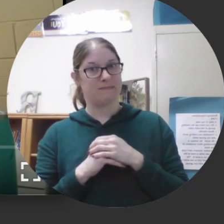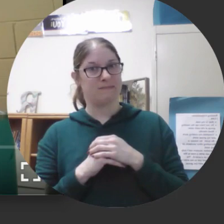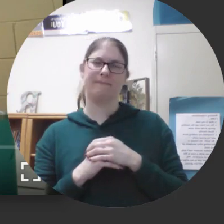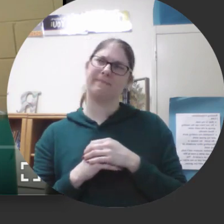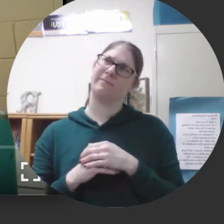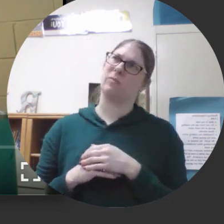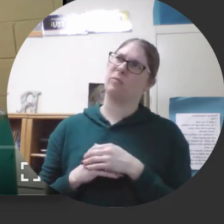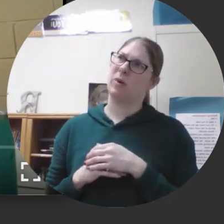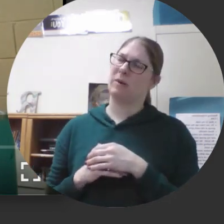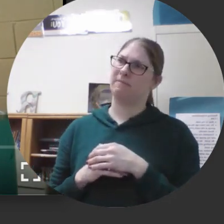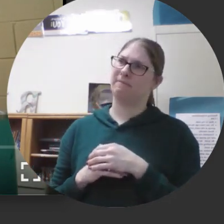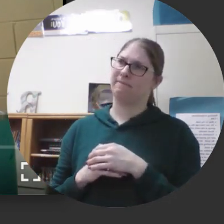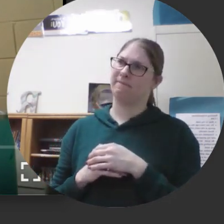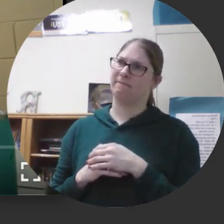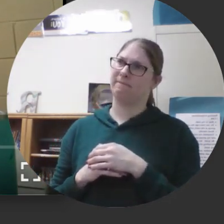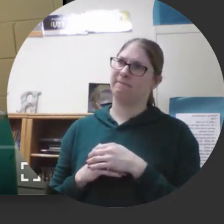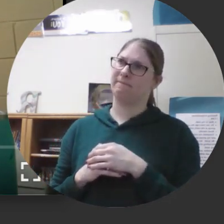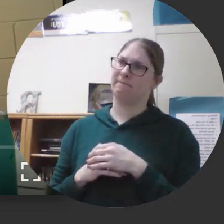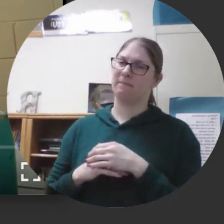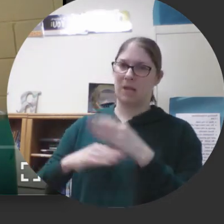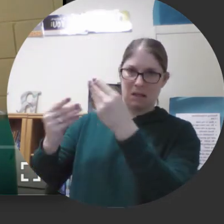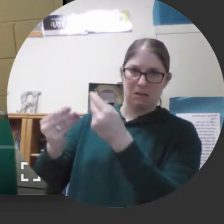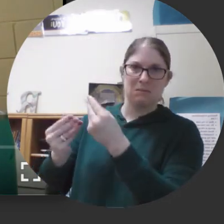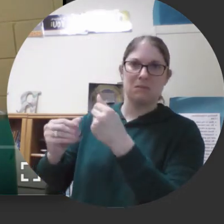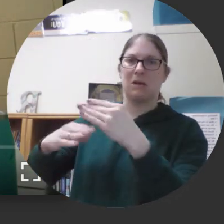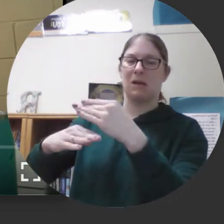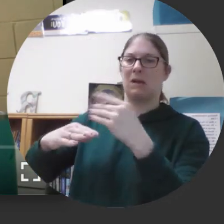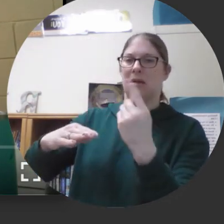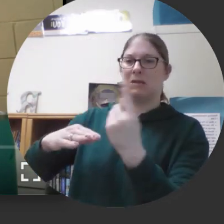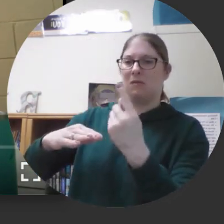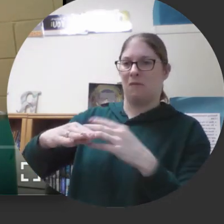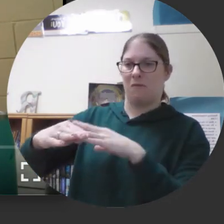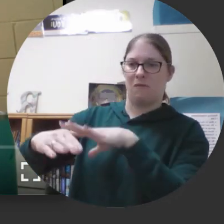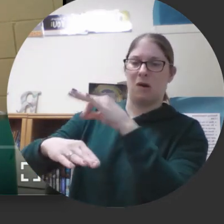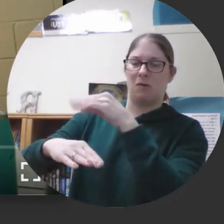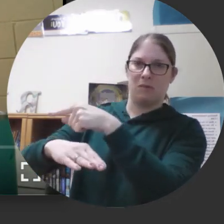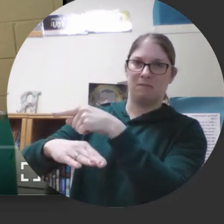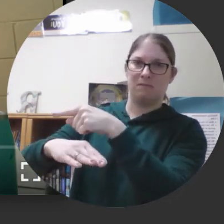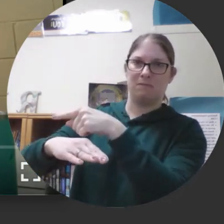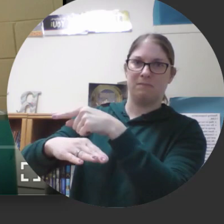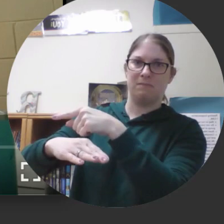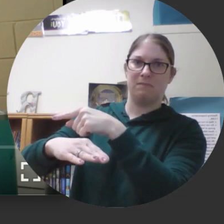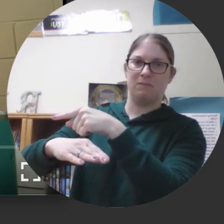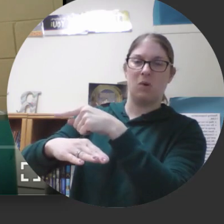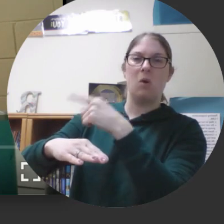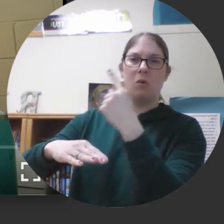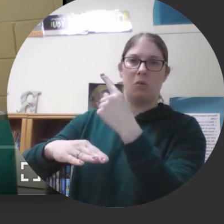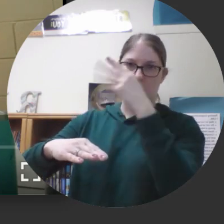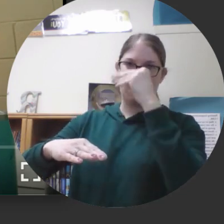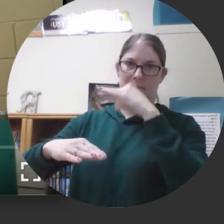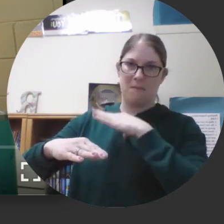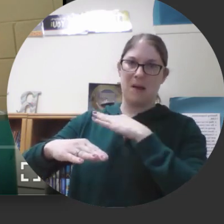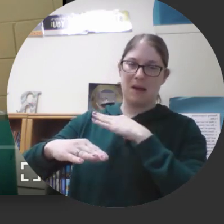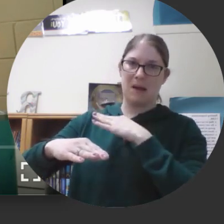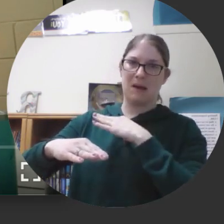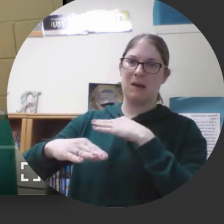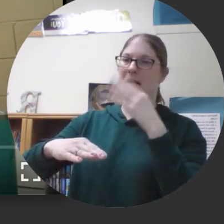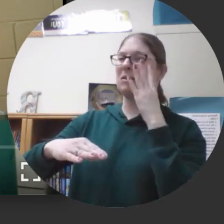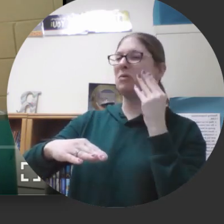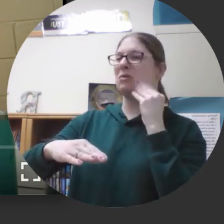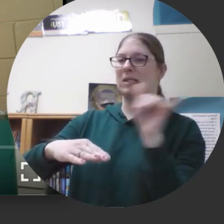was a castaway, and the most famous storybook castaway I can think of was Robinson Crusoe. How about